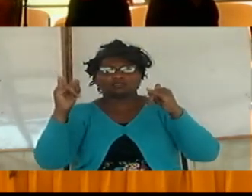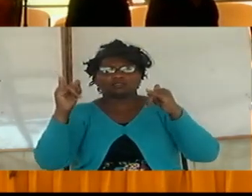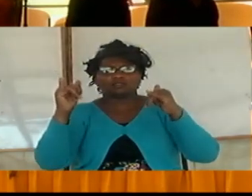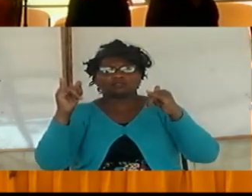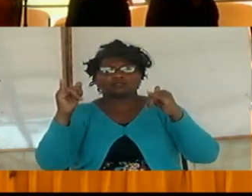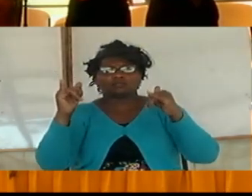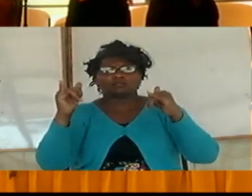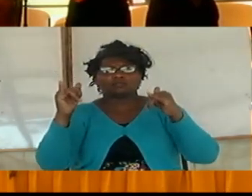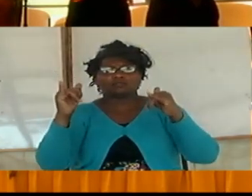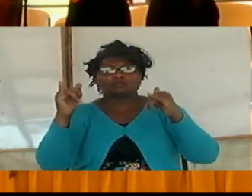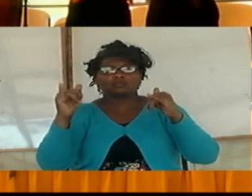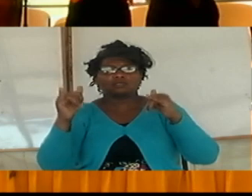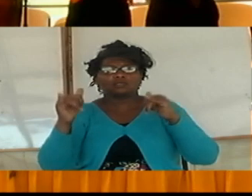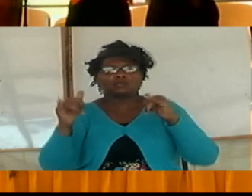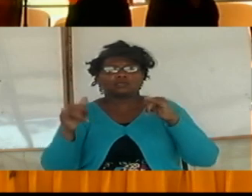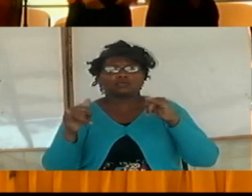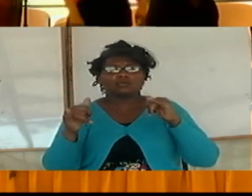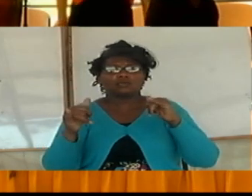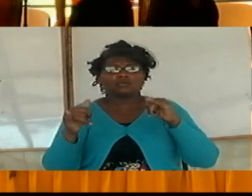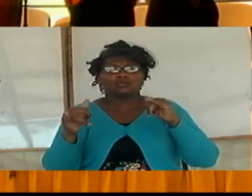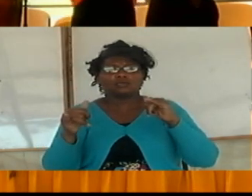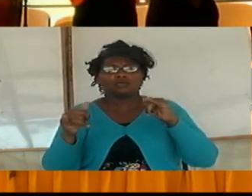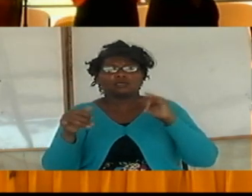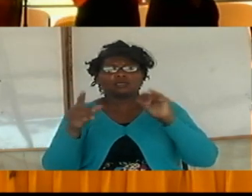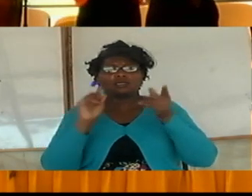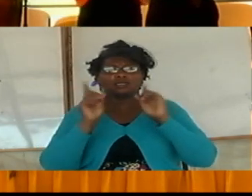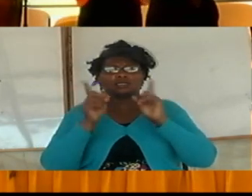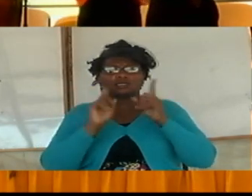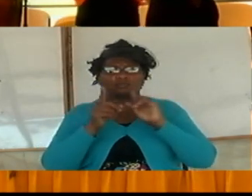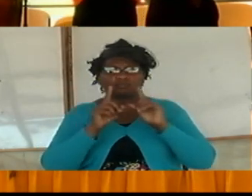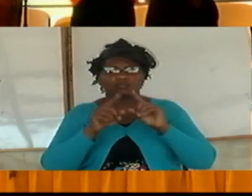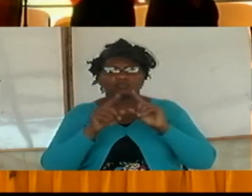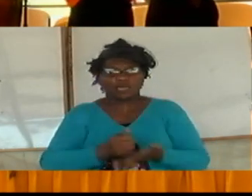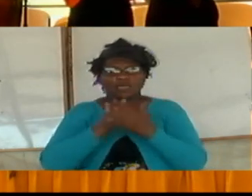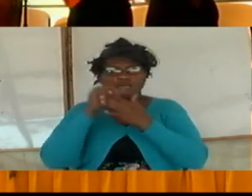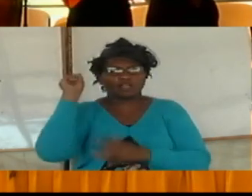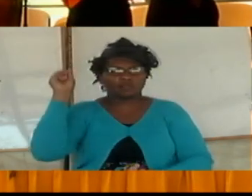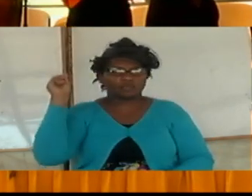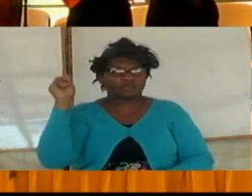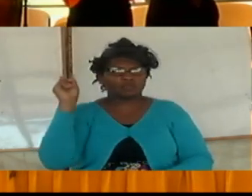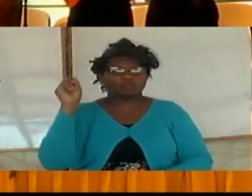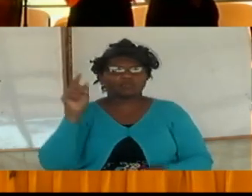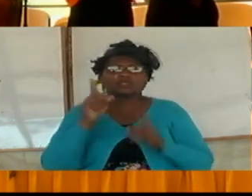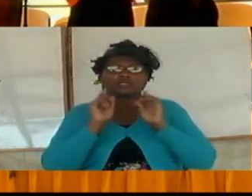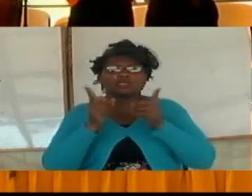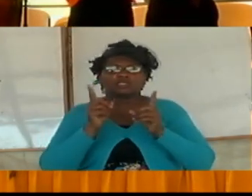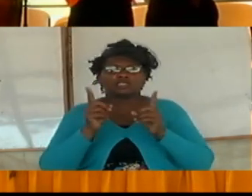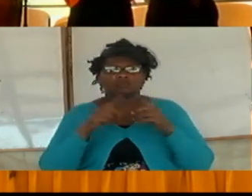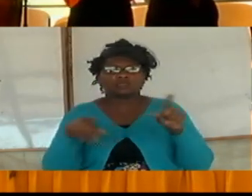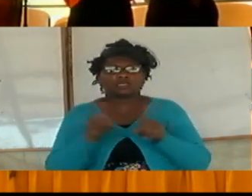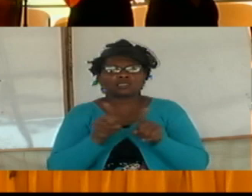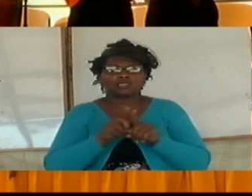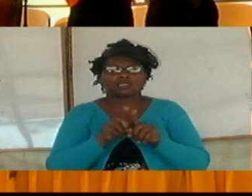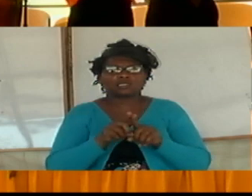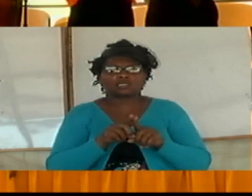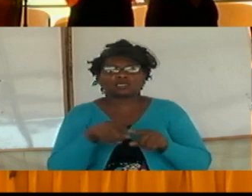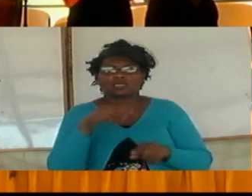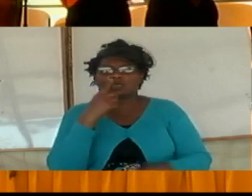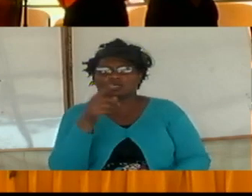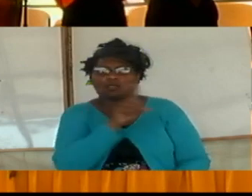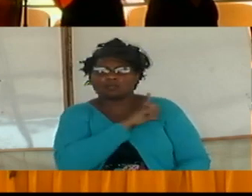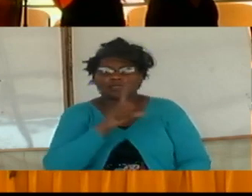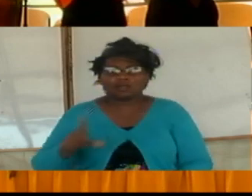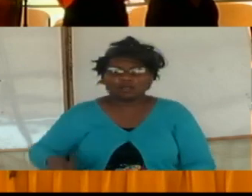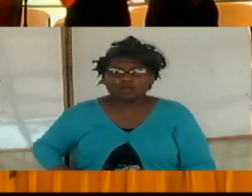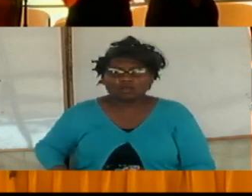then, Lord, to speak as thus saith the Lord. I ask you, God, for every person who is hearing the word, prepare their hearts. Let it not fall,